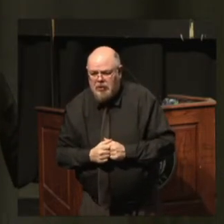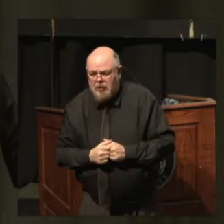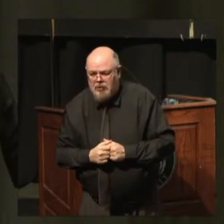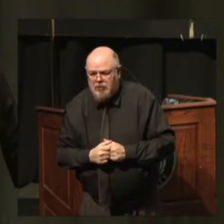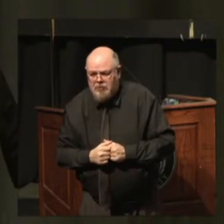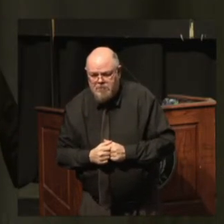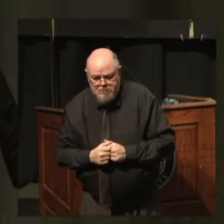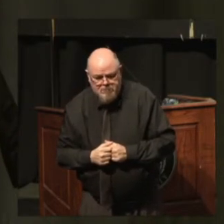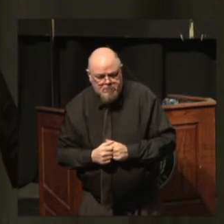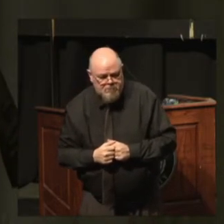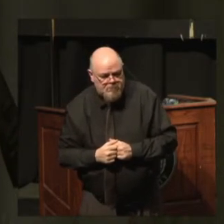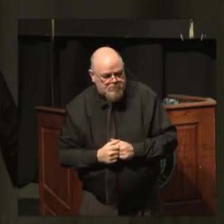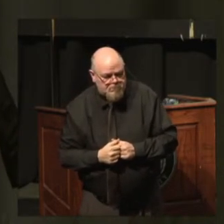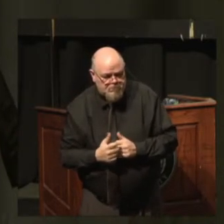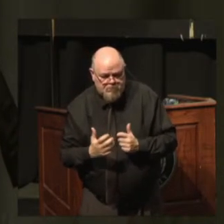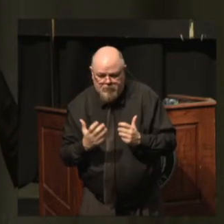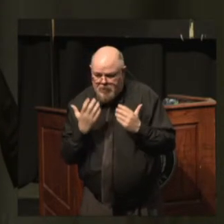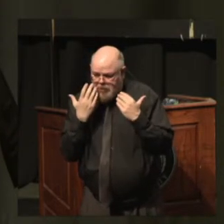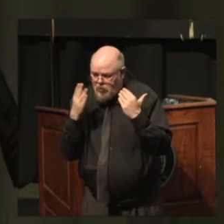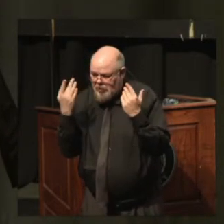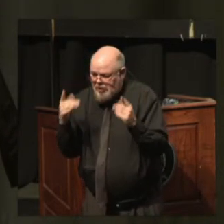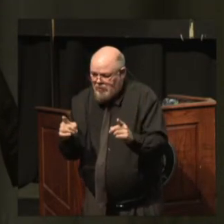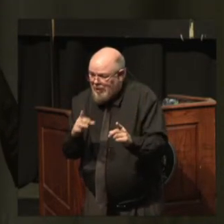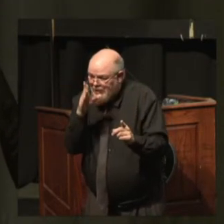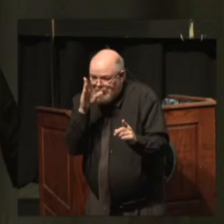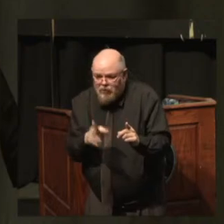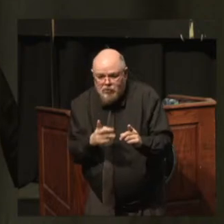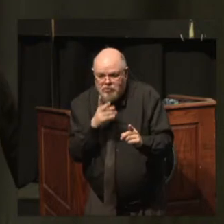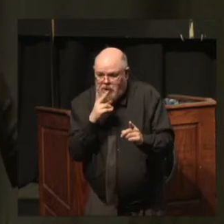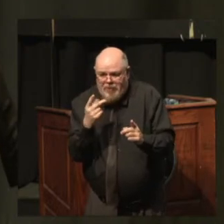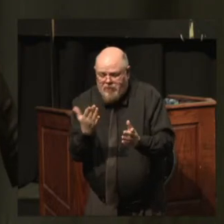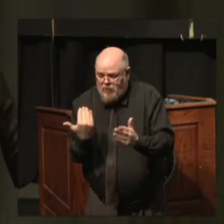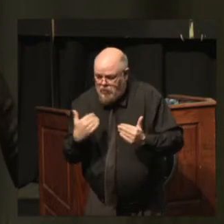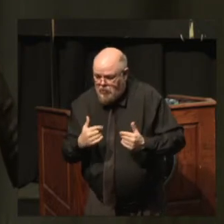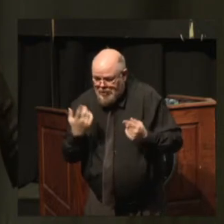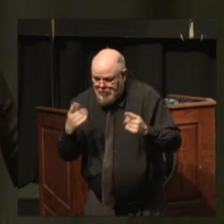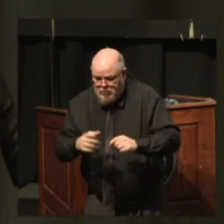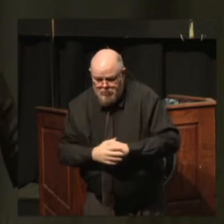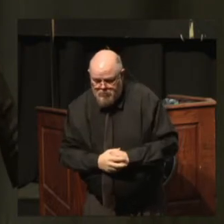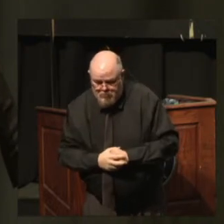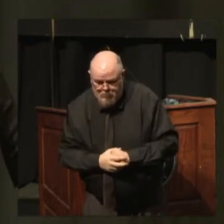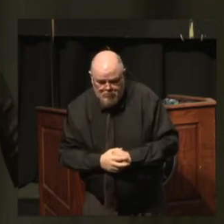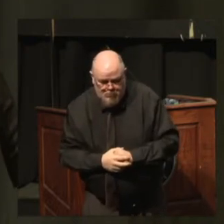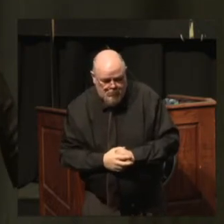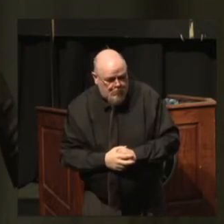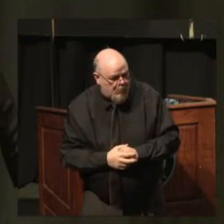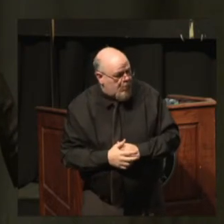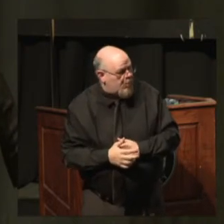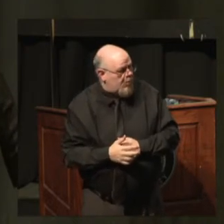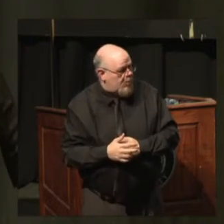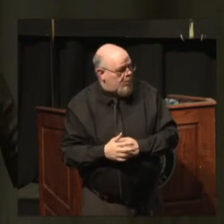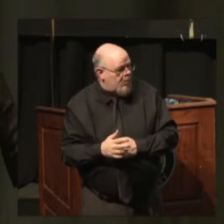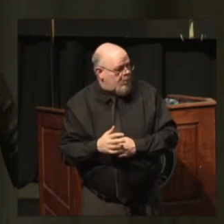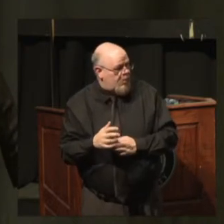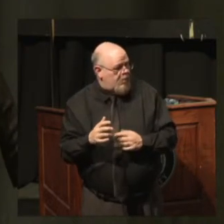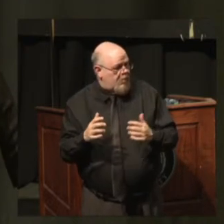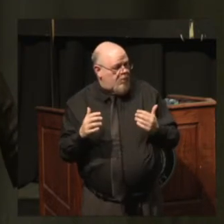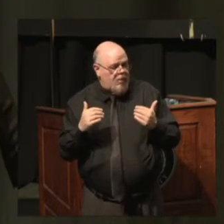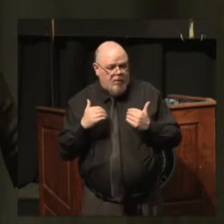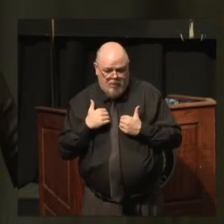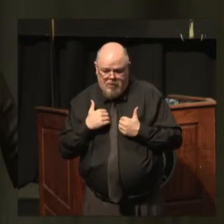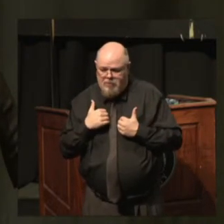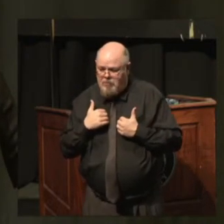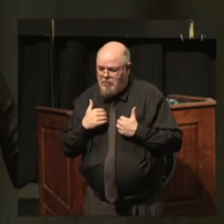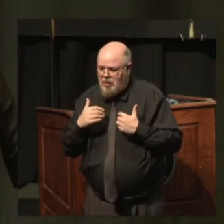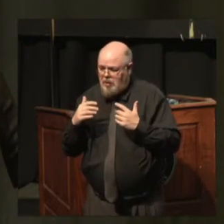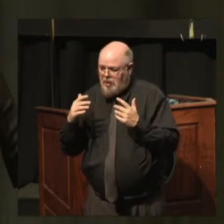said, I don't know what happened. I've never seen it. I don't know what happened. Now, I'm a pastor, y'all, so I know I'm in a place of higher education,